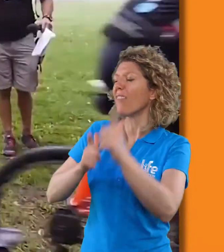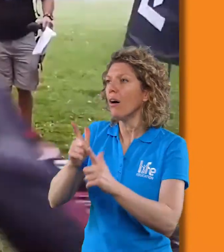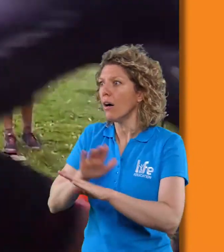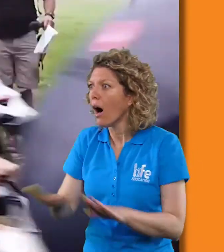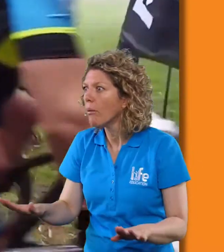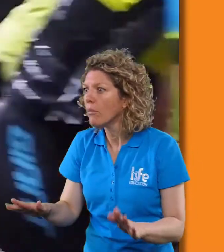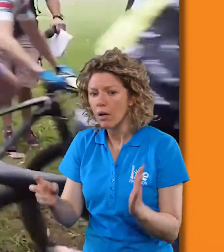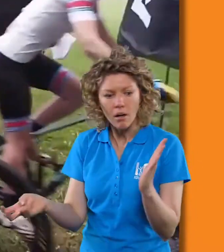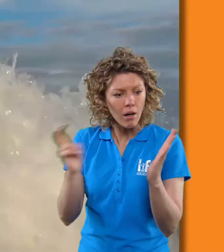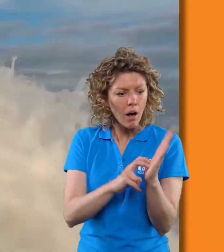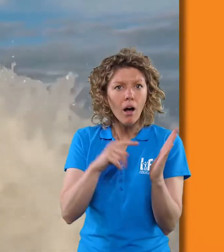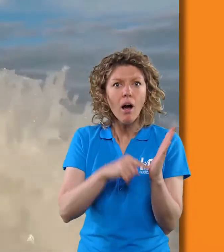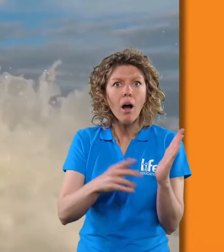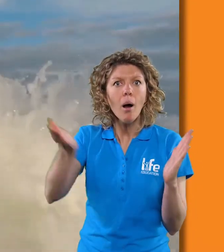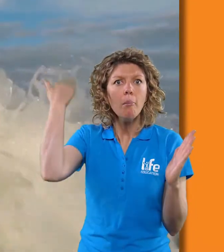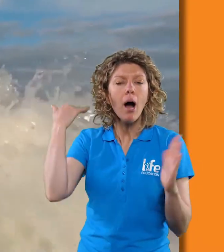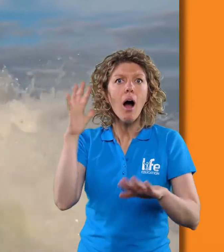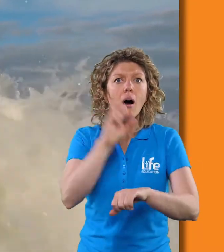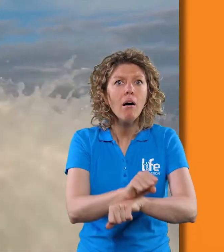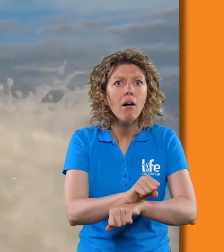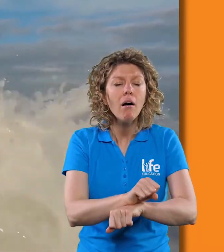find other safe ways to get a thrill.